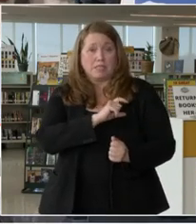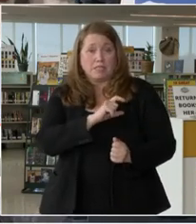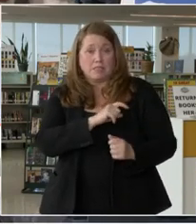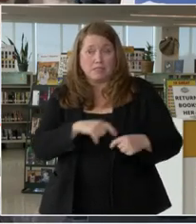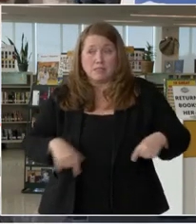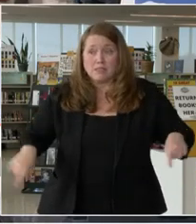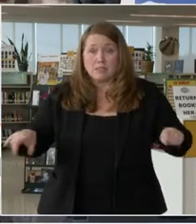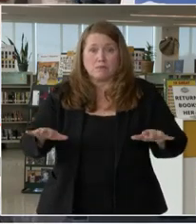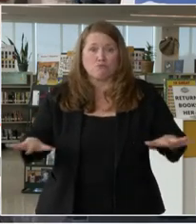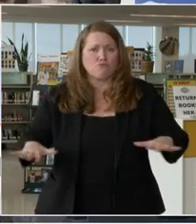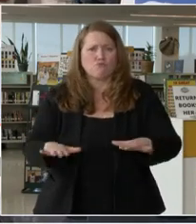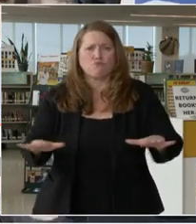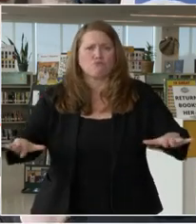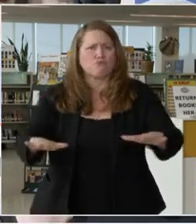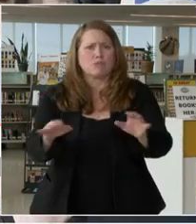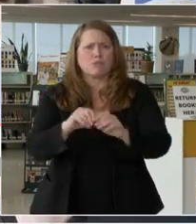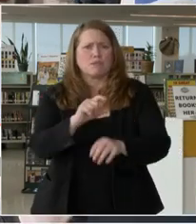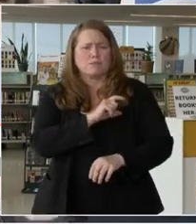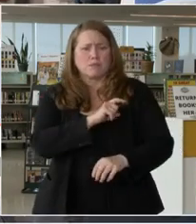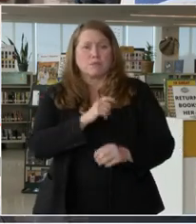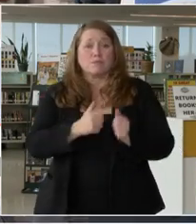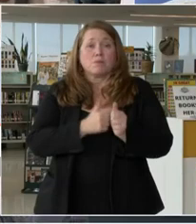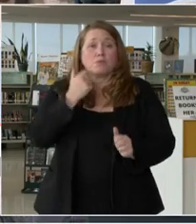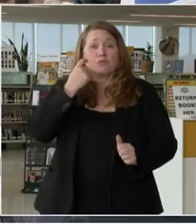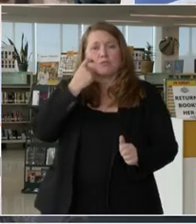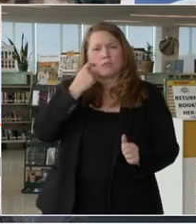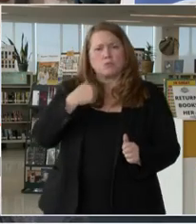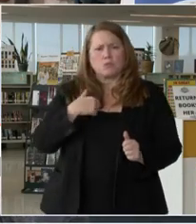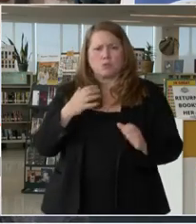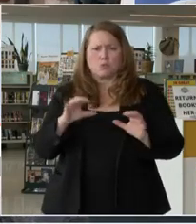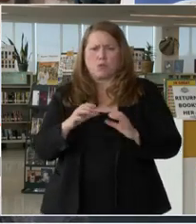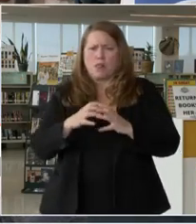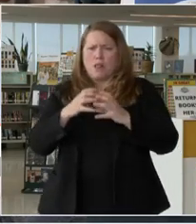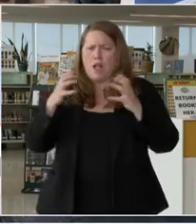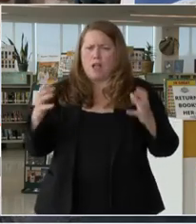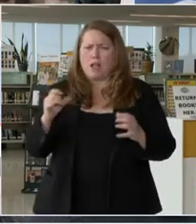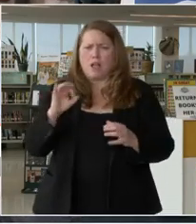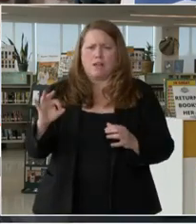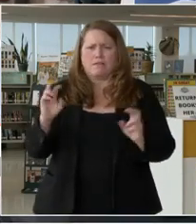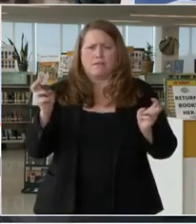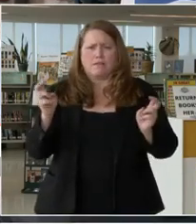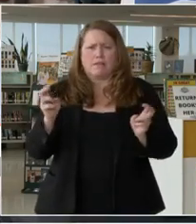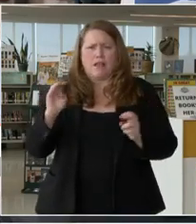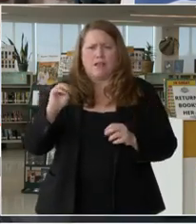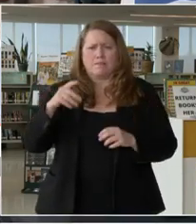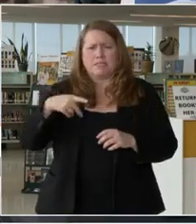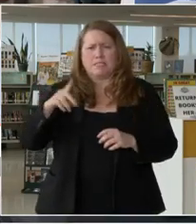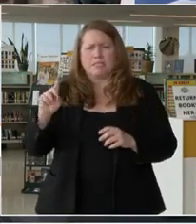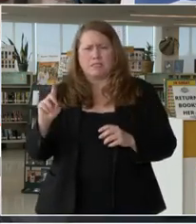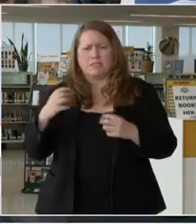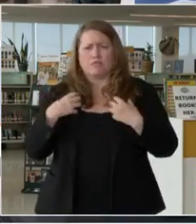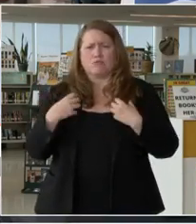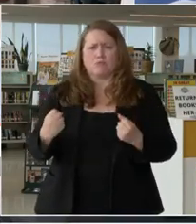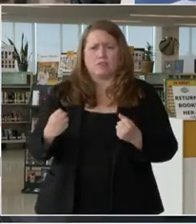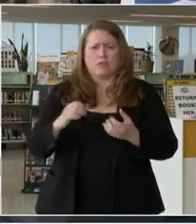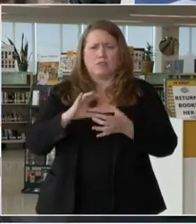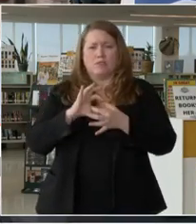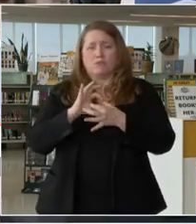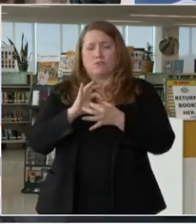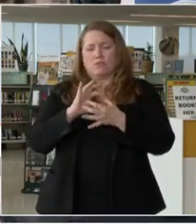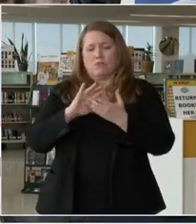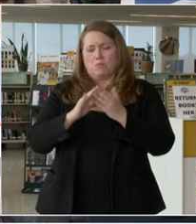in community. Most recently, we've been doing what we dub MPD Strengthening Community Connections, where